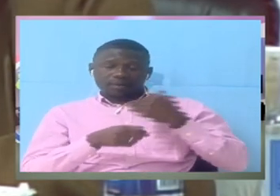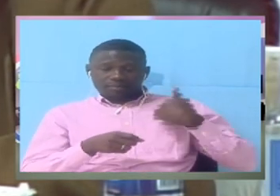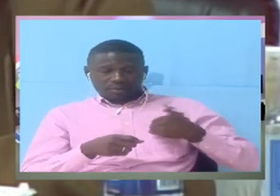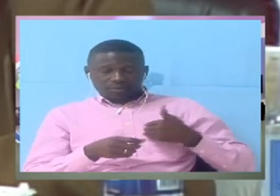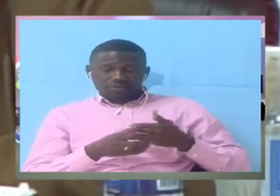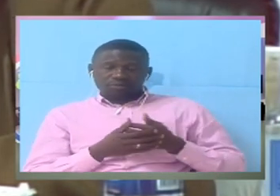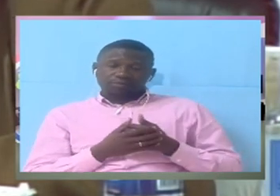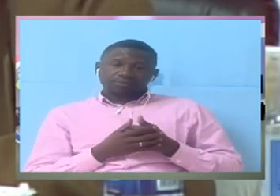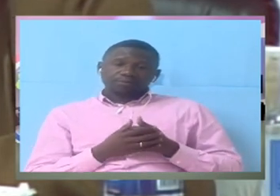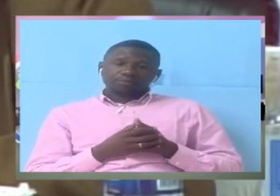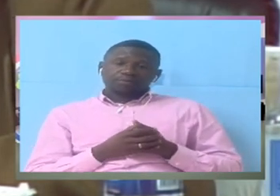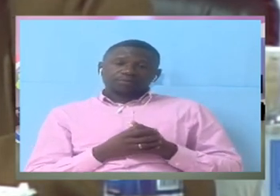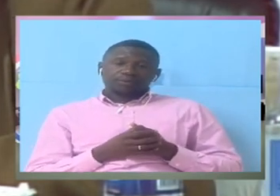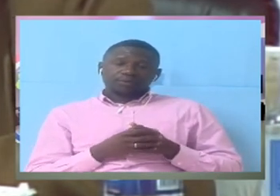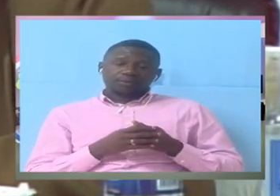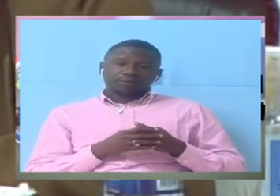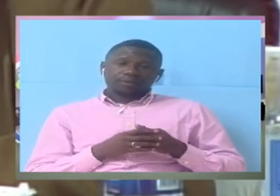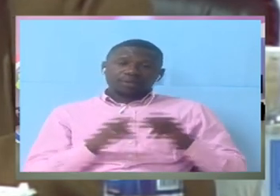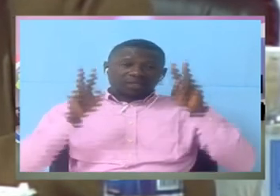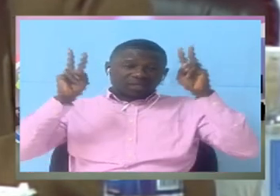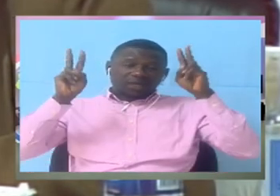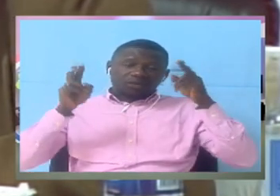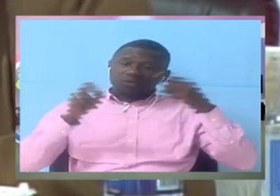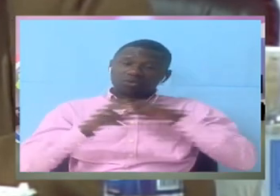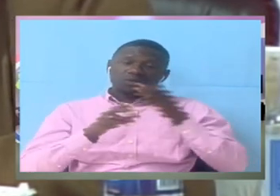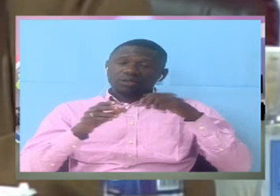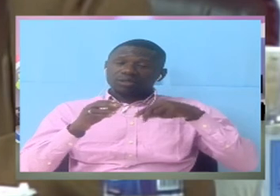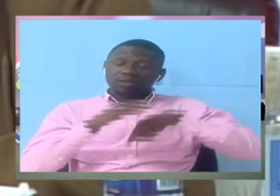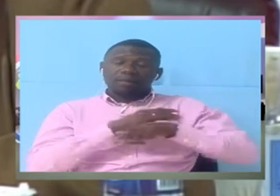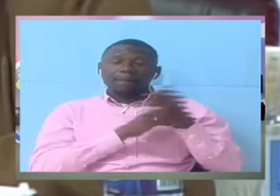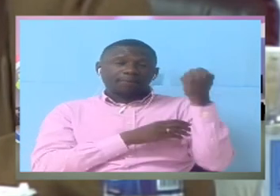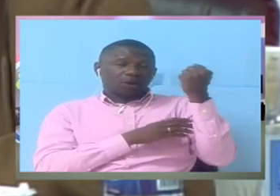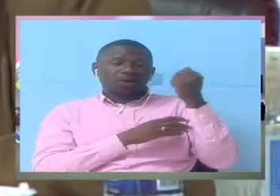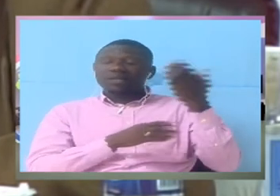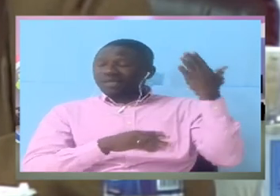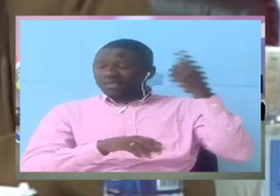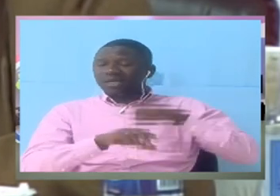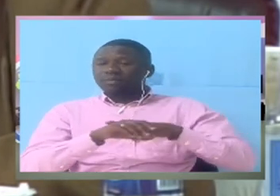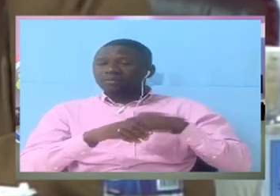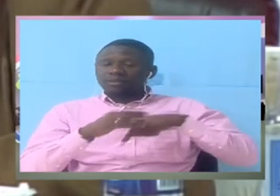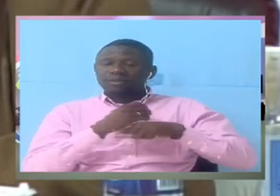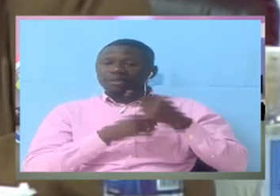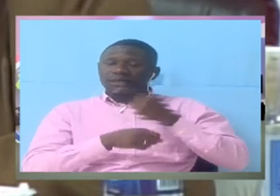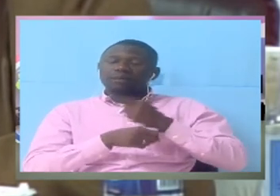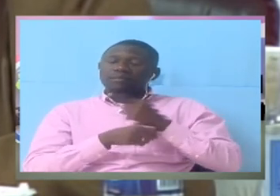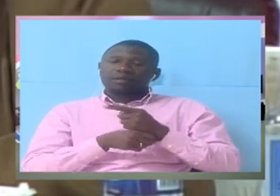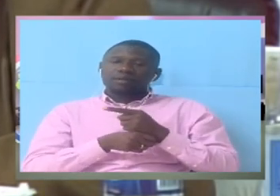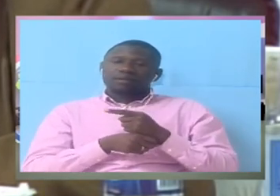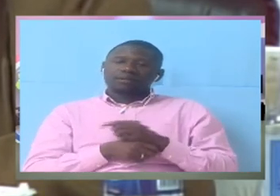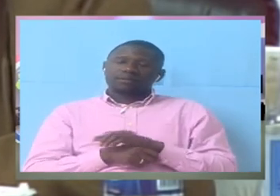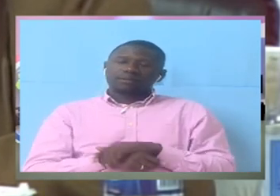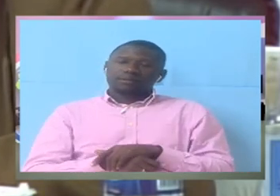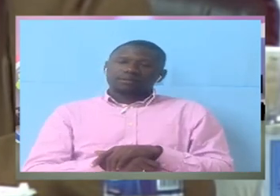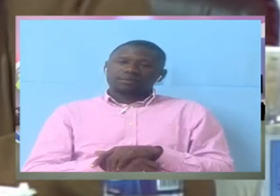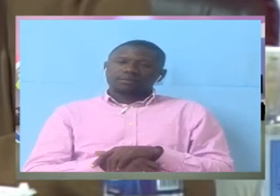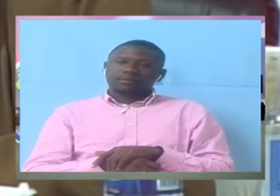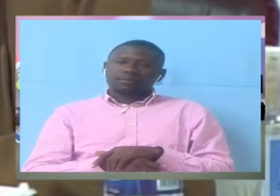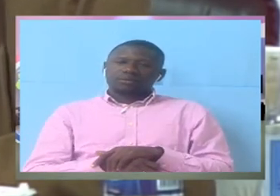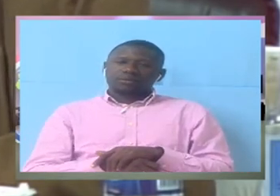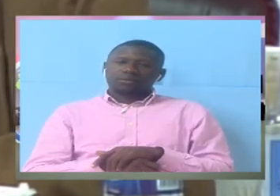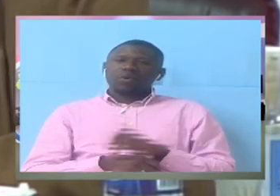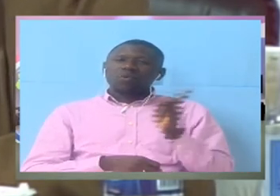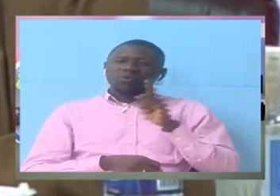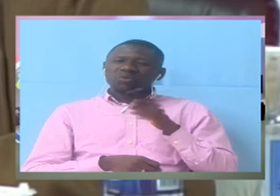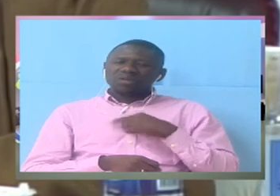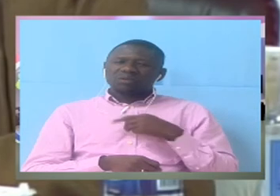dolu. Yaya Jame was not in power in the Gambia. Yaya Jame mantra nusemboro Gambia banko kanja watola. What was it